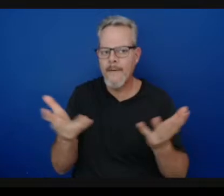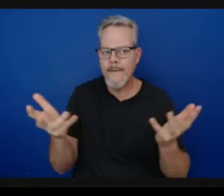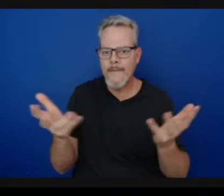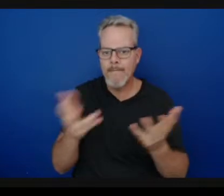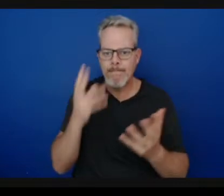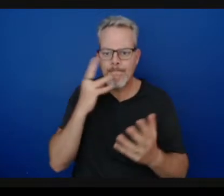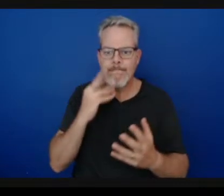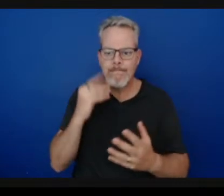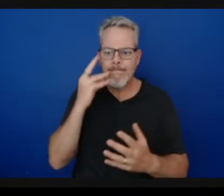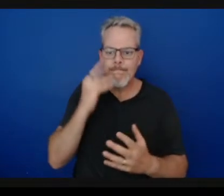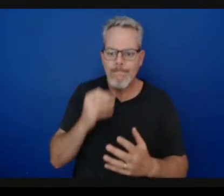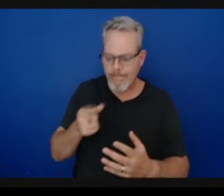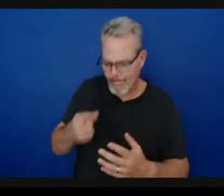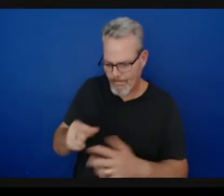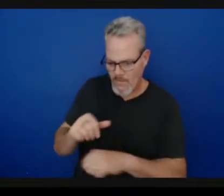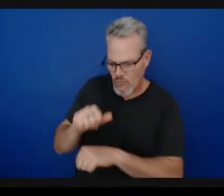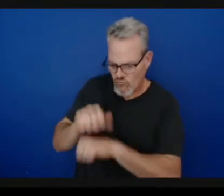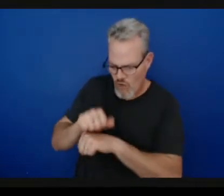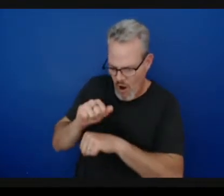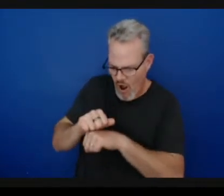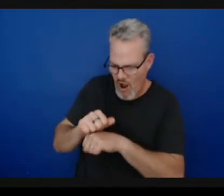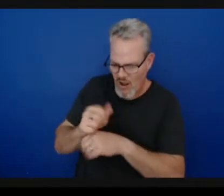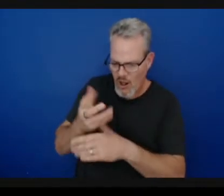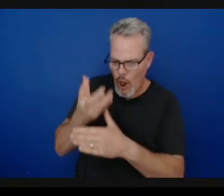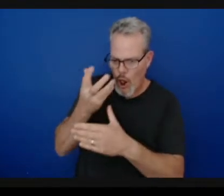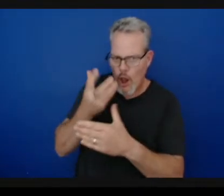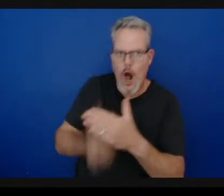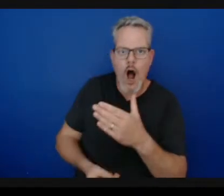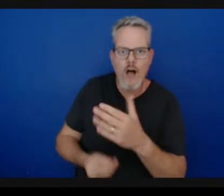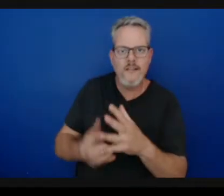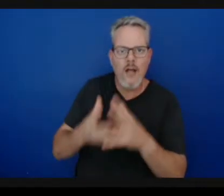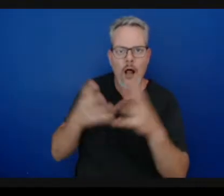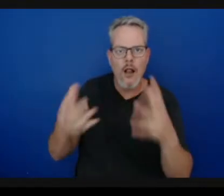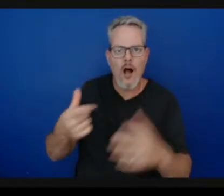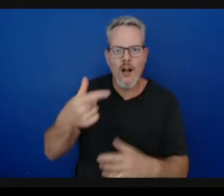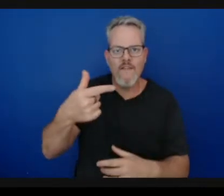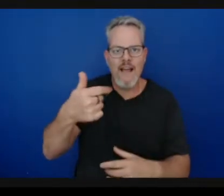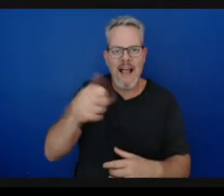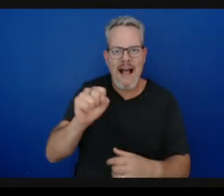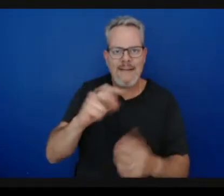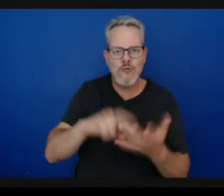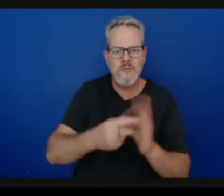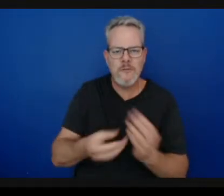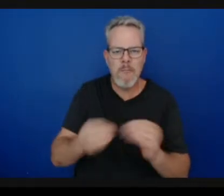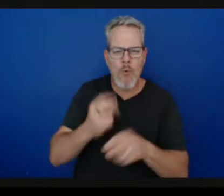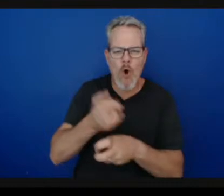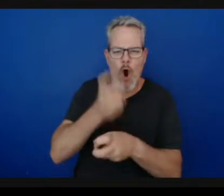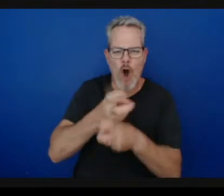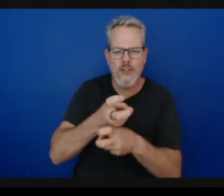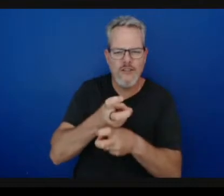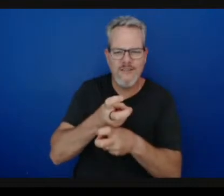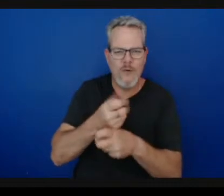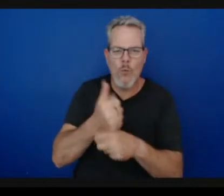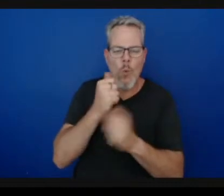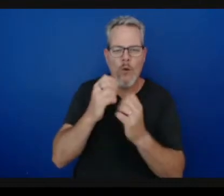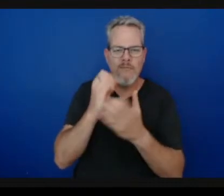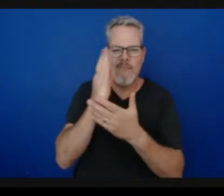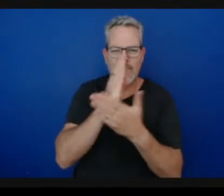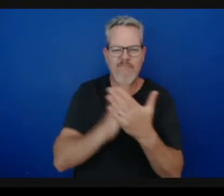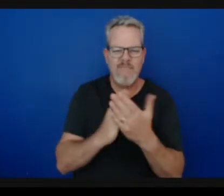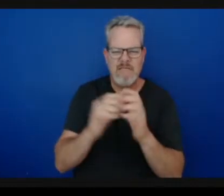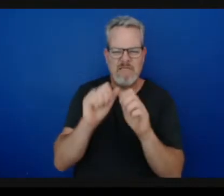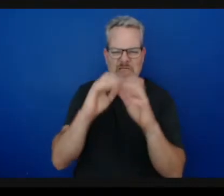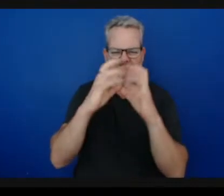rock that's lost more of its gas, and for that reason, it's more solid and harder to break. And so when a magma is pushing